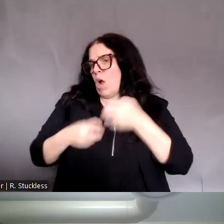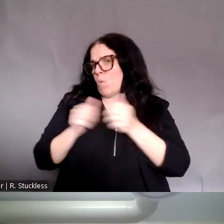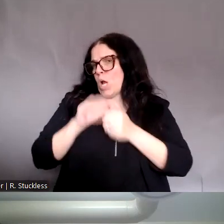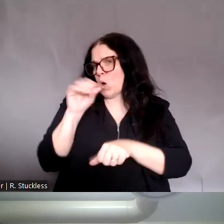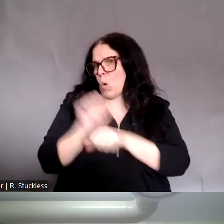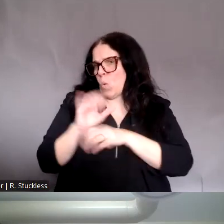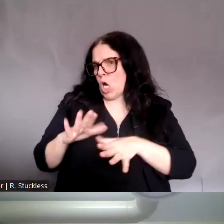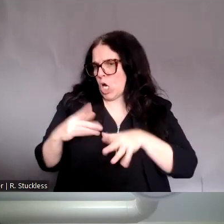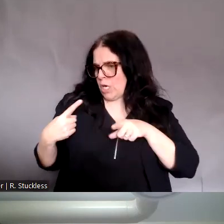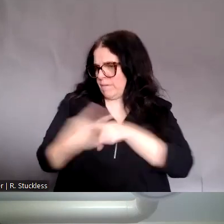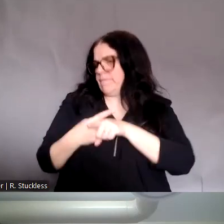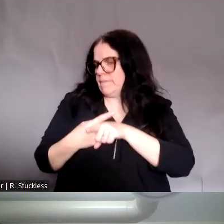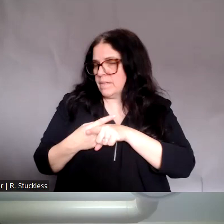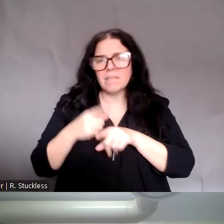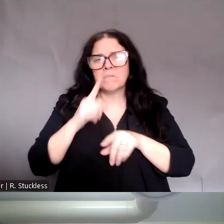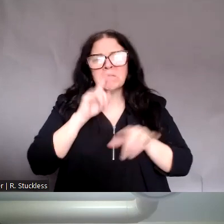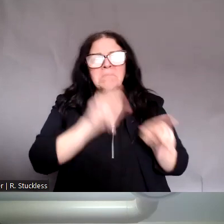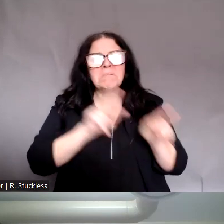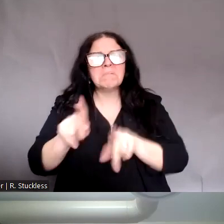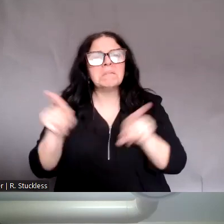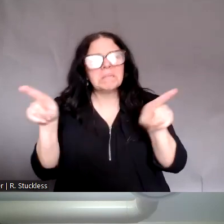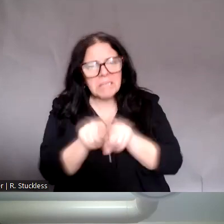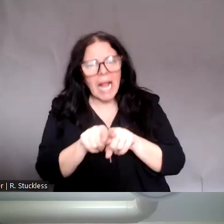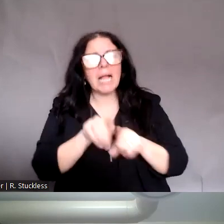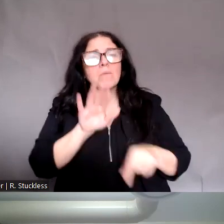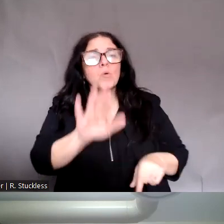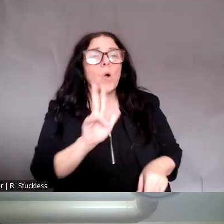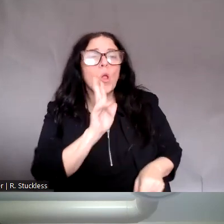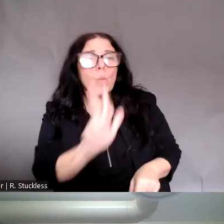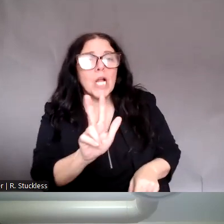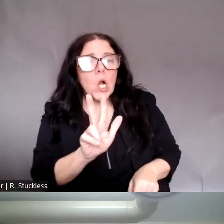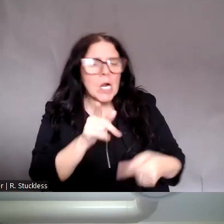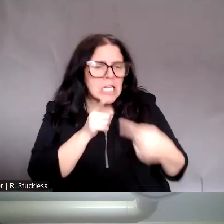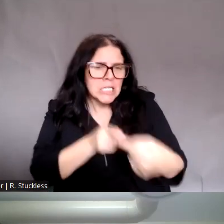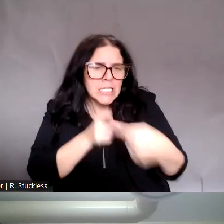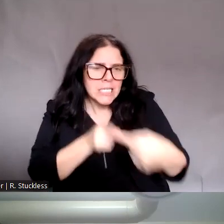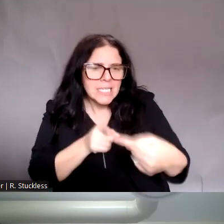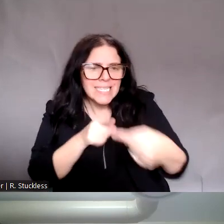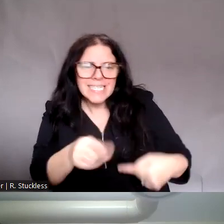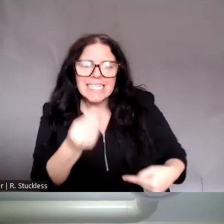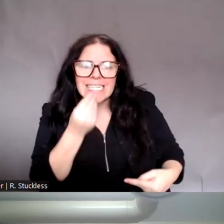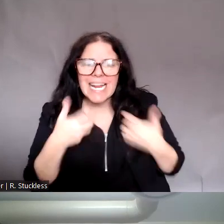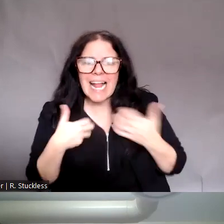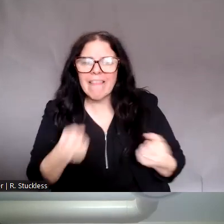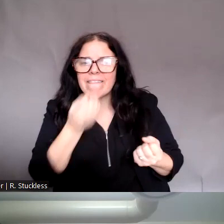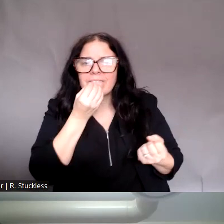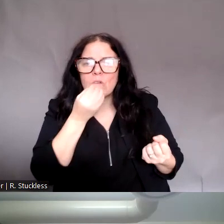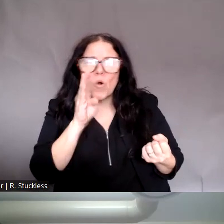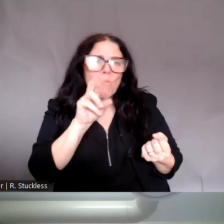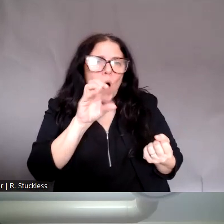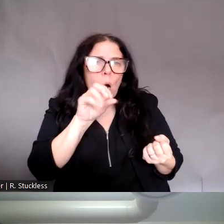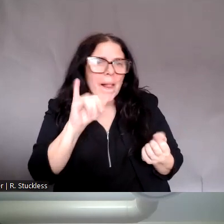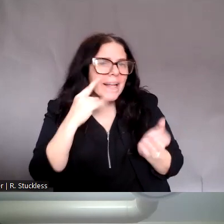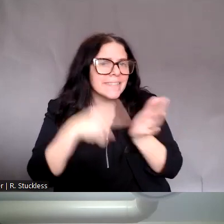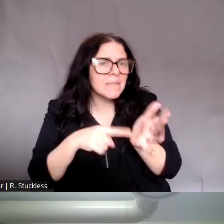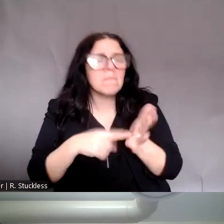is no different than getting your 3-year-old to eat broccoli. These skills are transferable, and it was a great way for us to